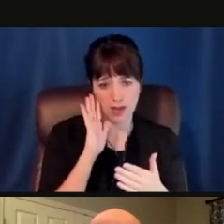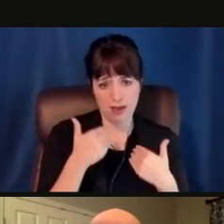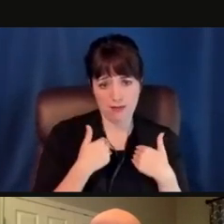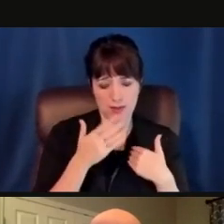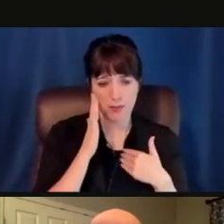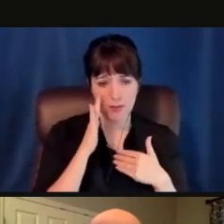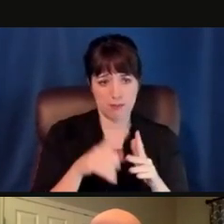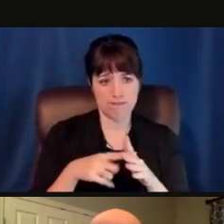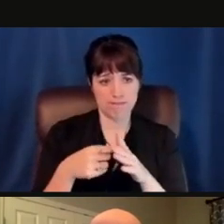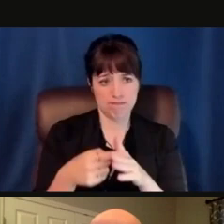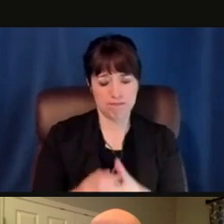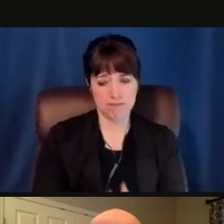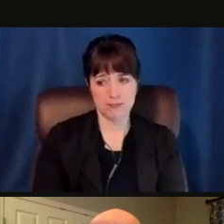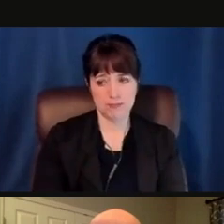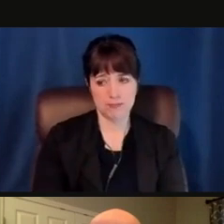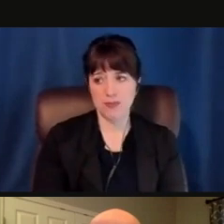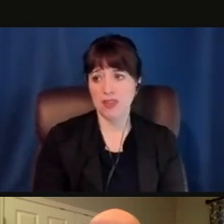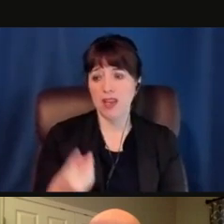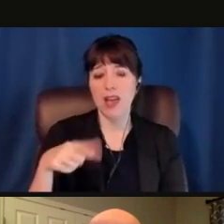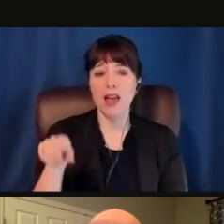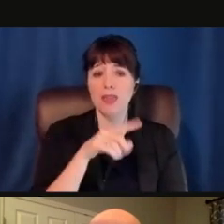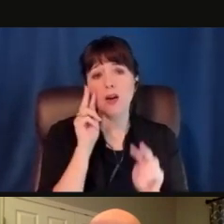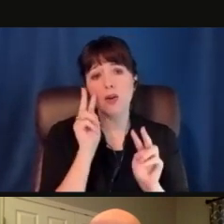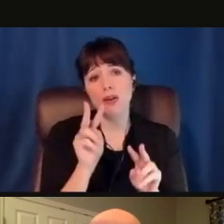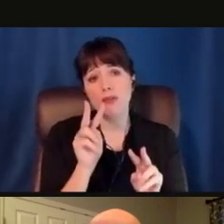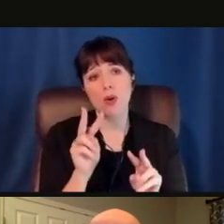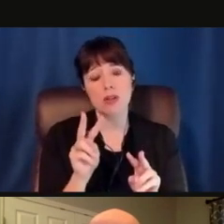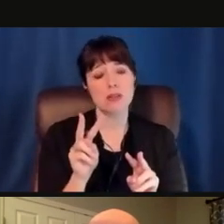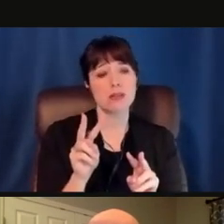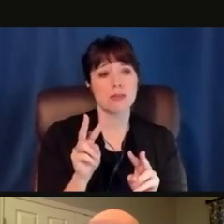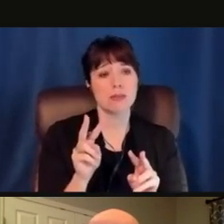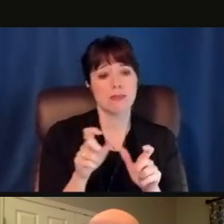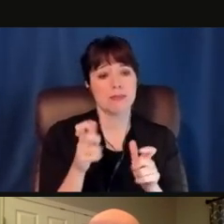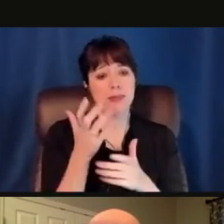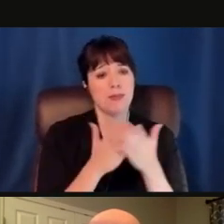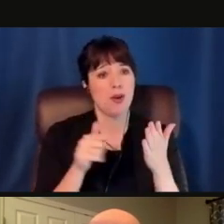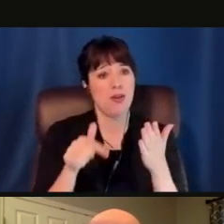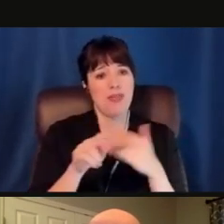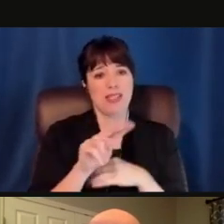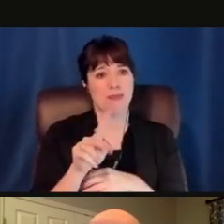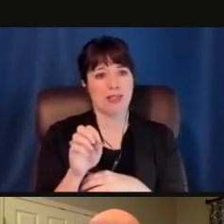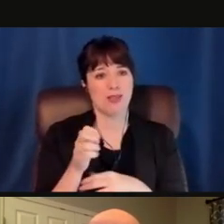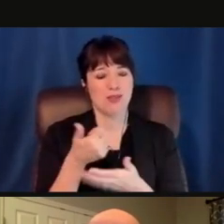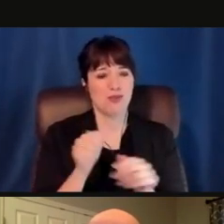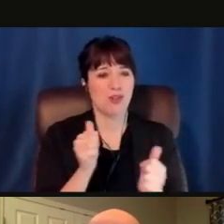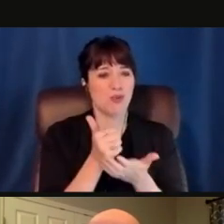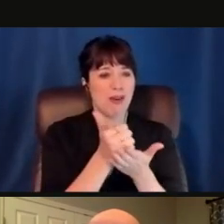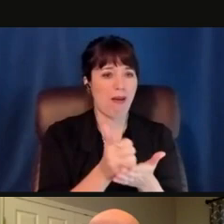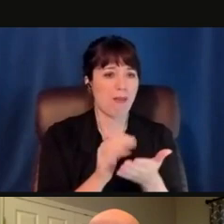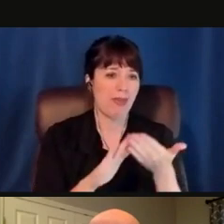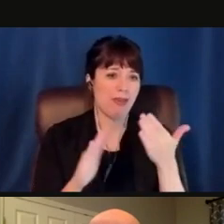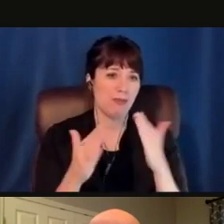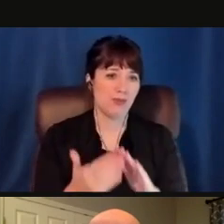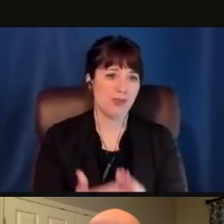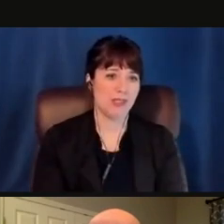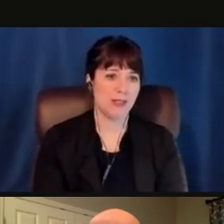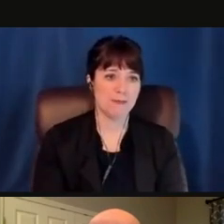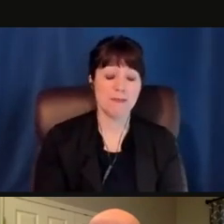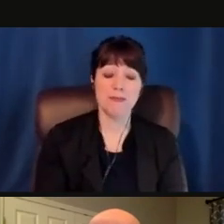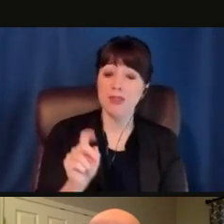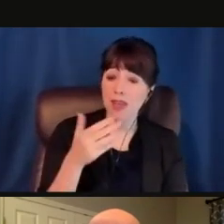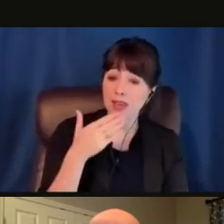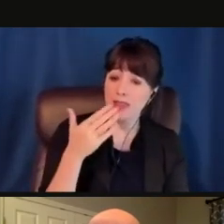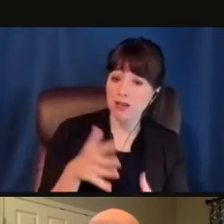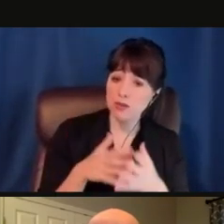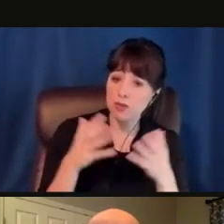And they're looking forward to being a big piece in this puzzle to try to help out the community. Thank you so much.